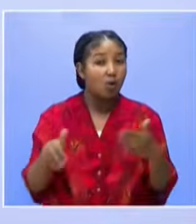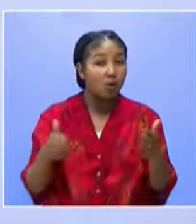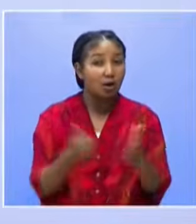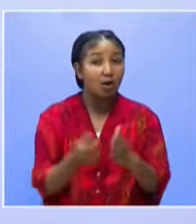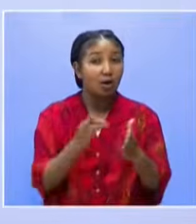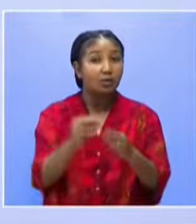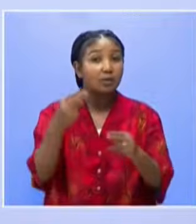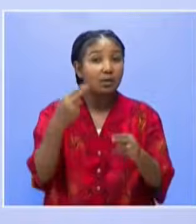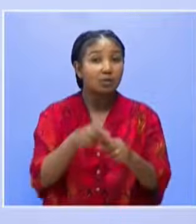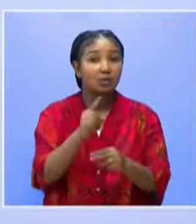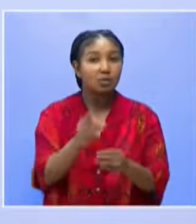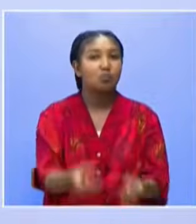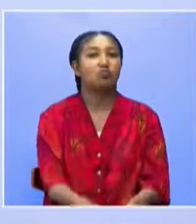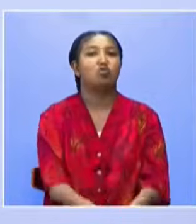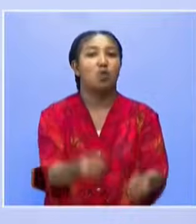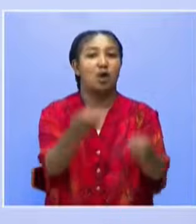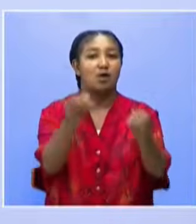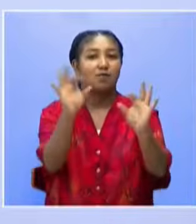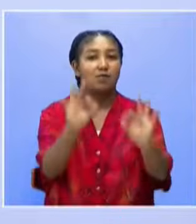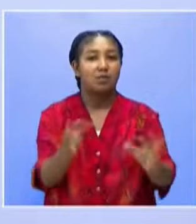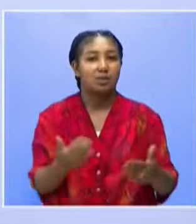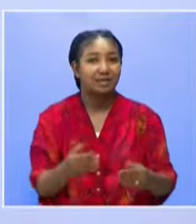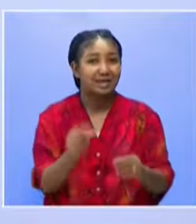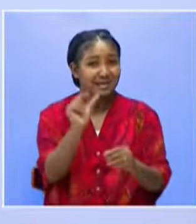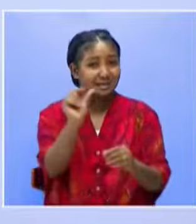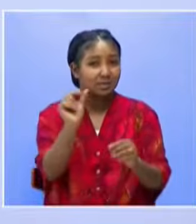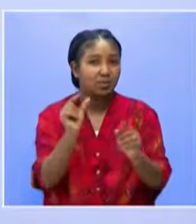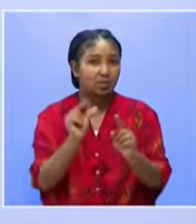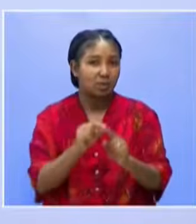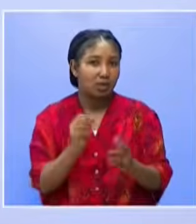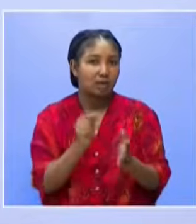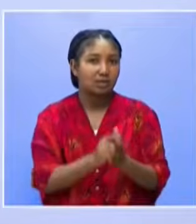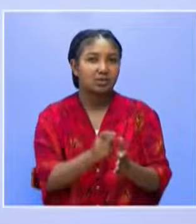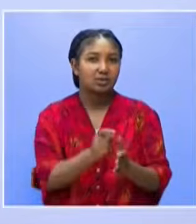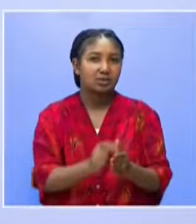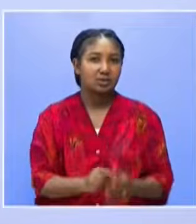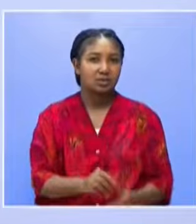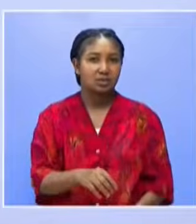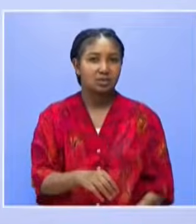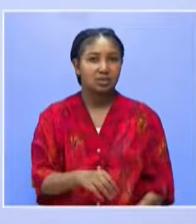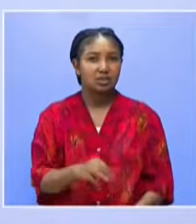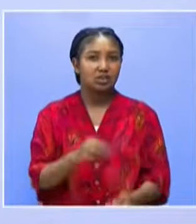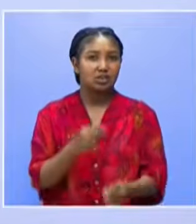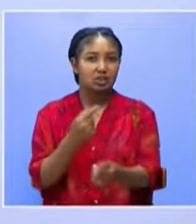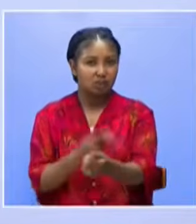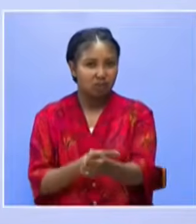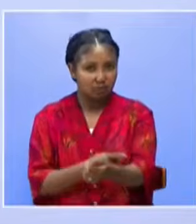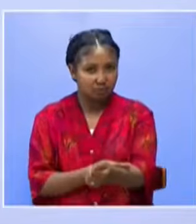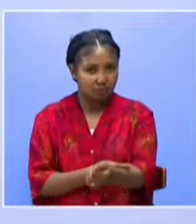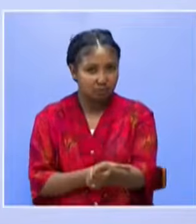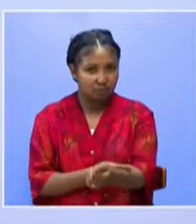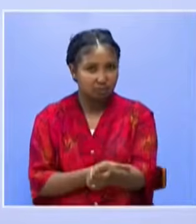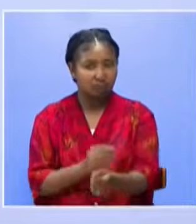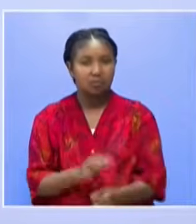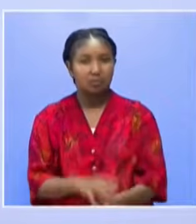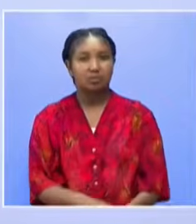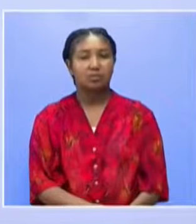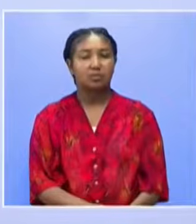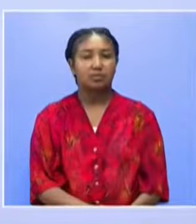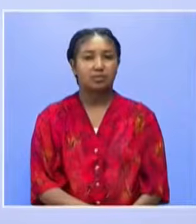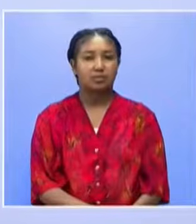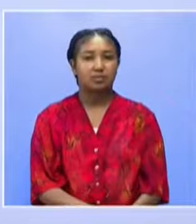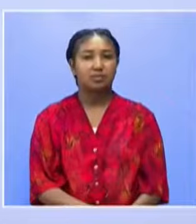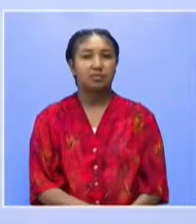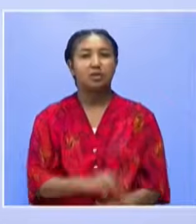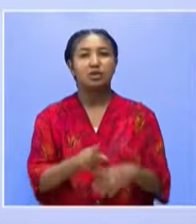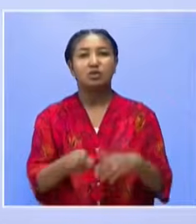what? Plural forms, except some words just like ship, just like deer and so forth.